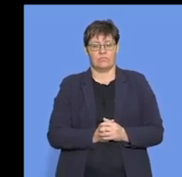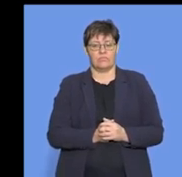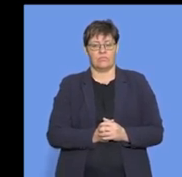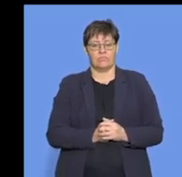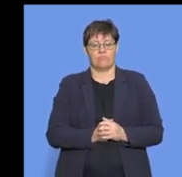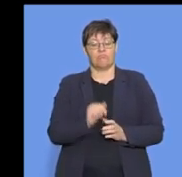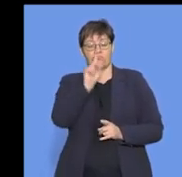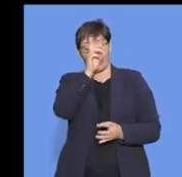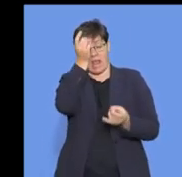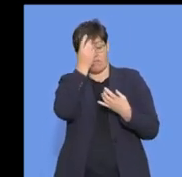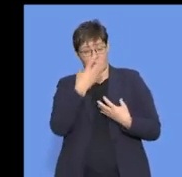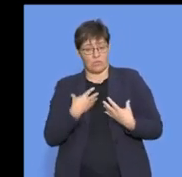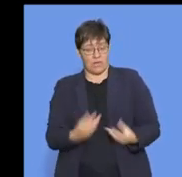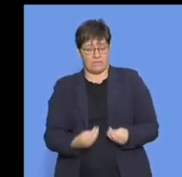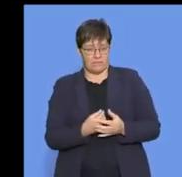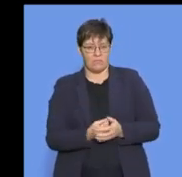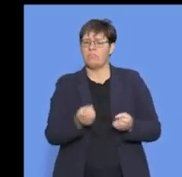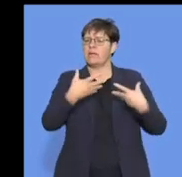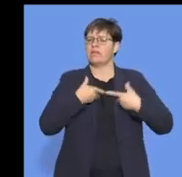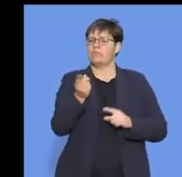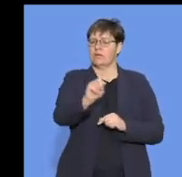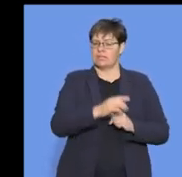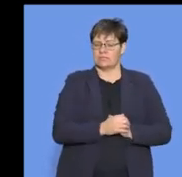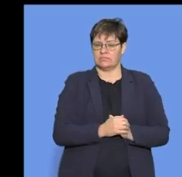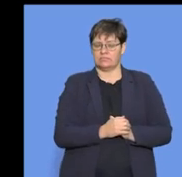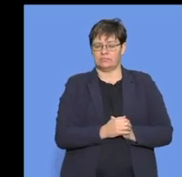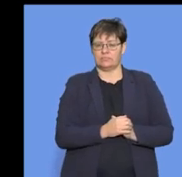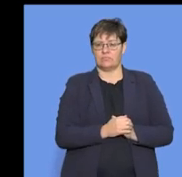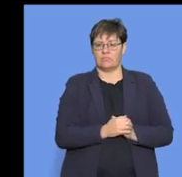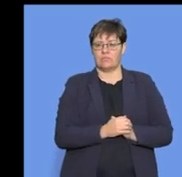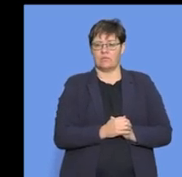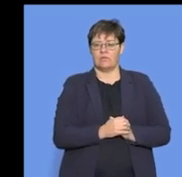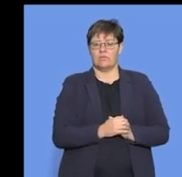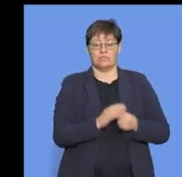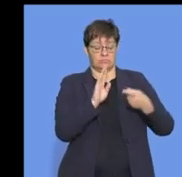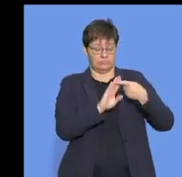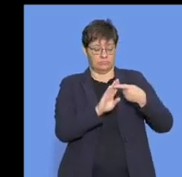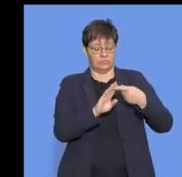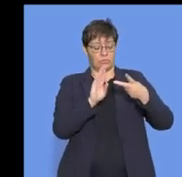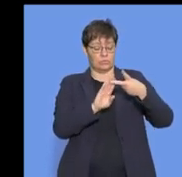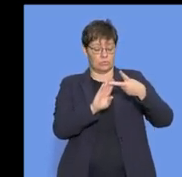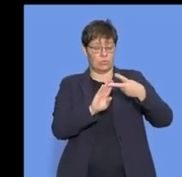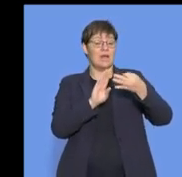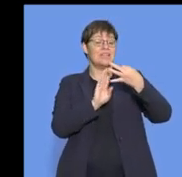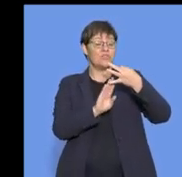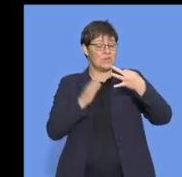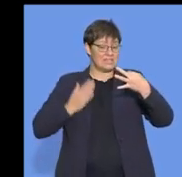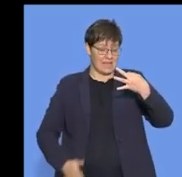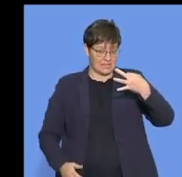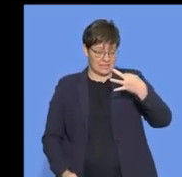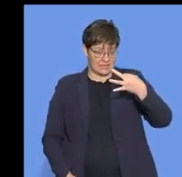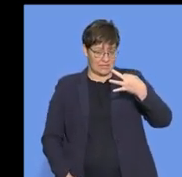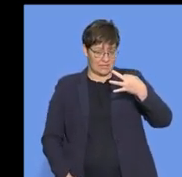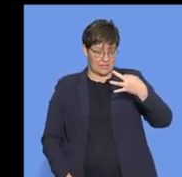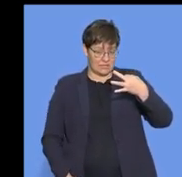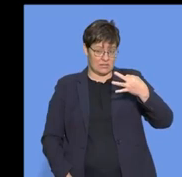Okay, so let's look at the information we have again. What are we given? We given 1, 2,